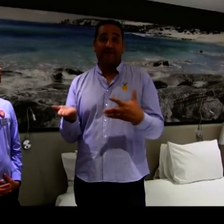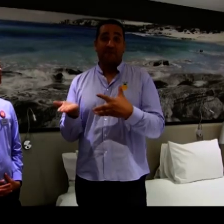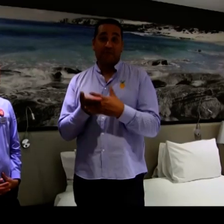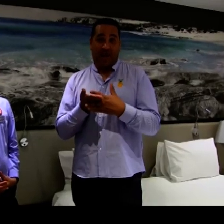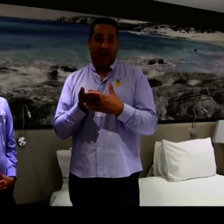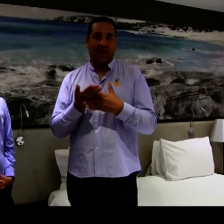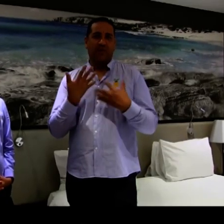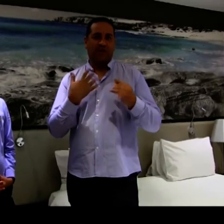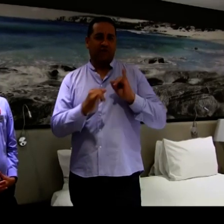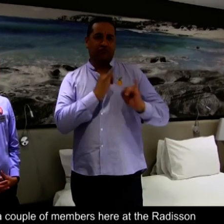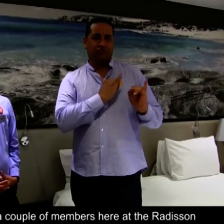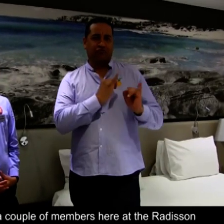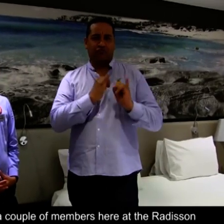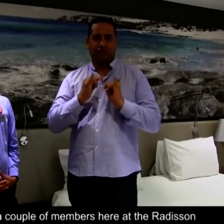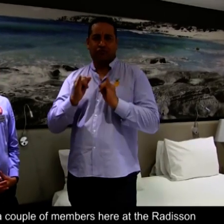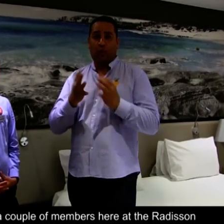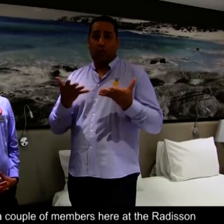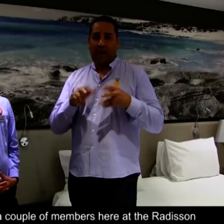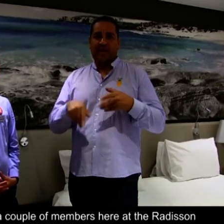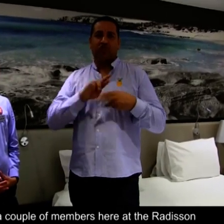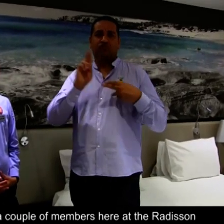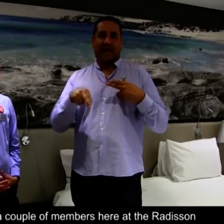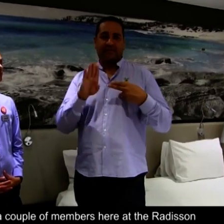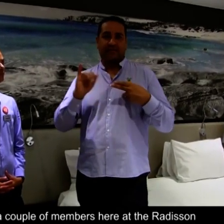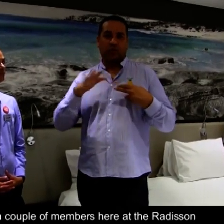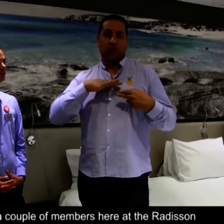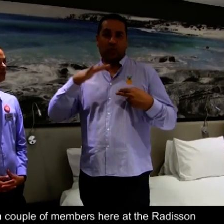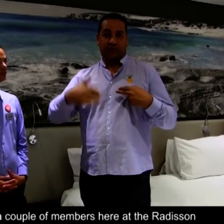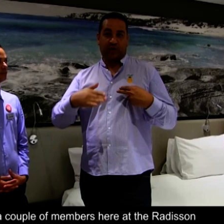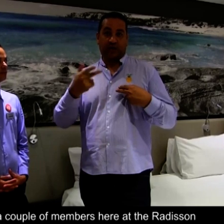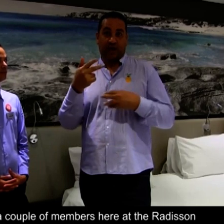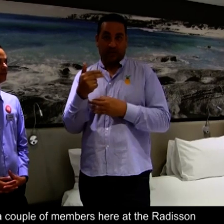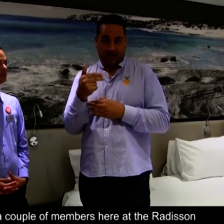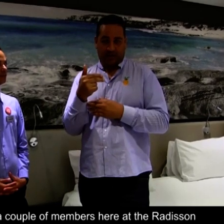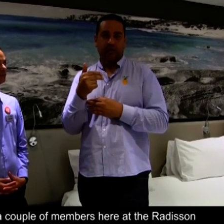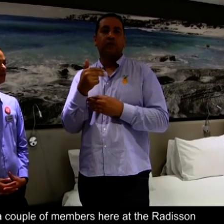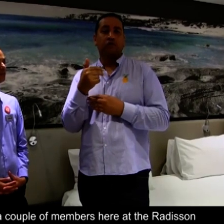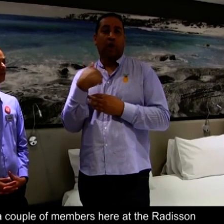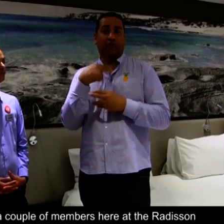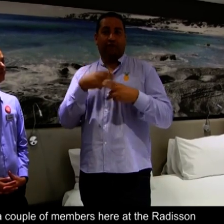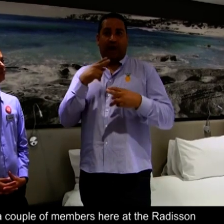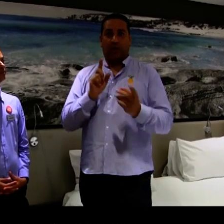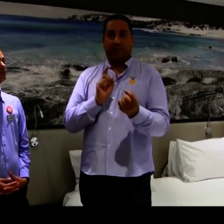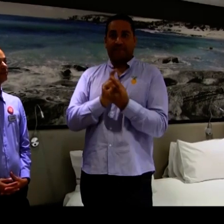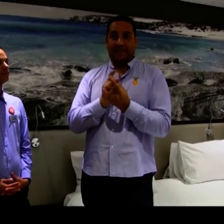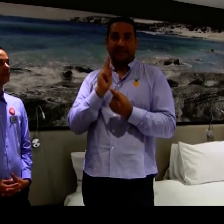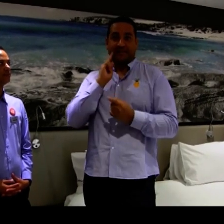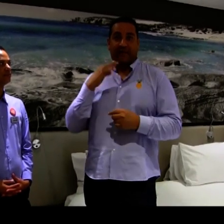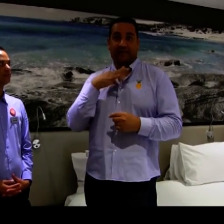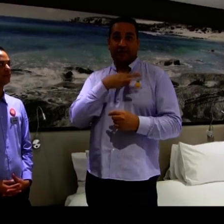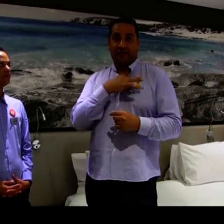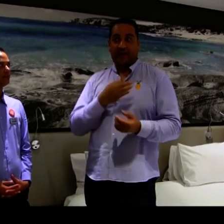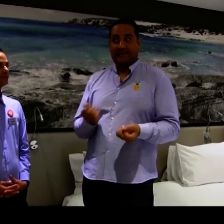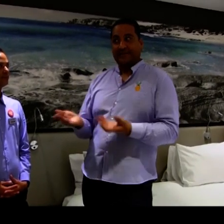We are back from the break, and we've interviewed a couple of members here at the Radisson Blue Hotel Hotel Front, and